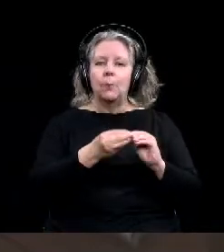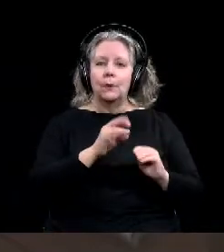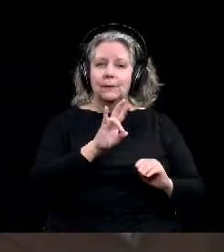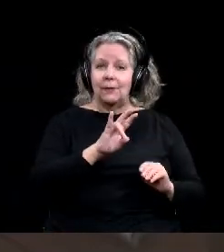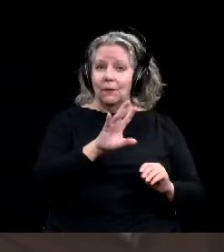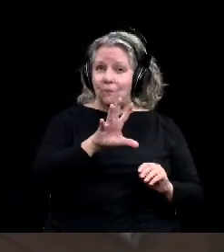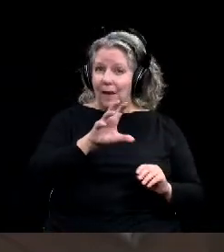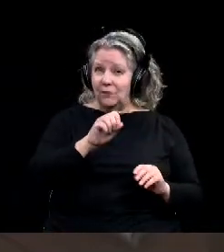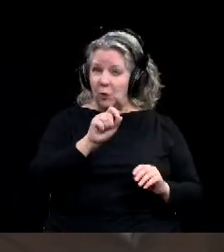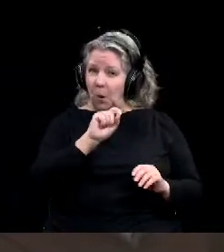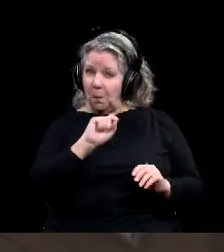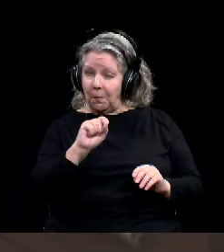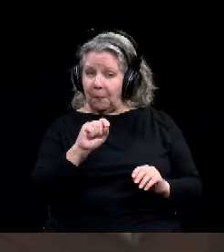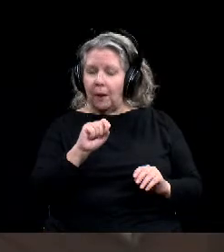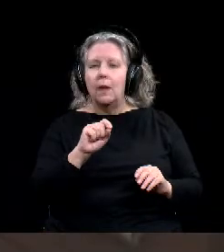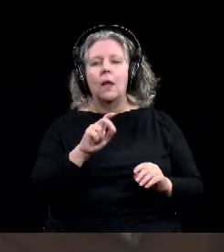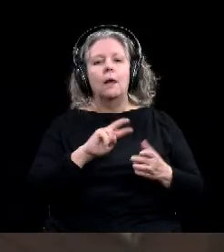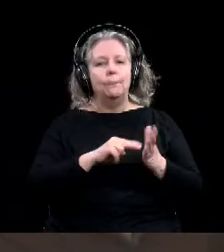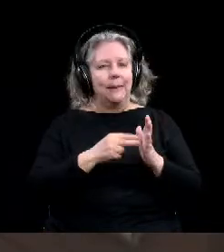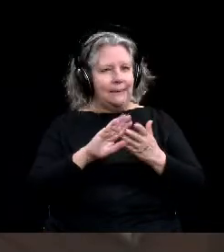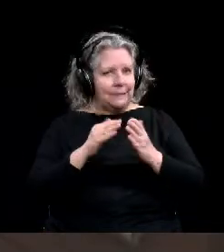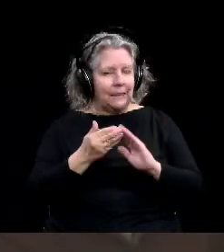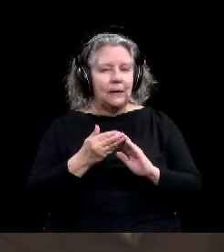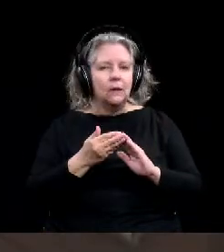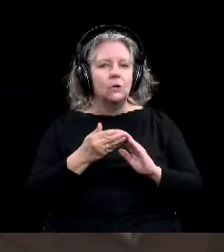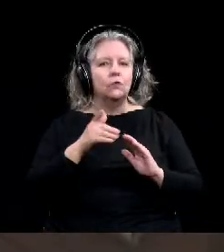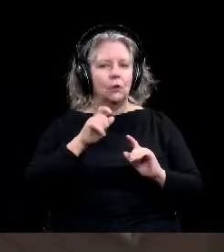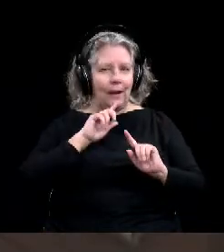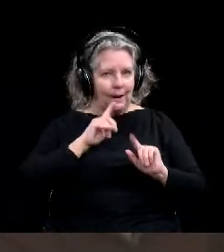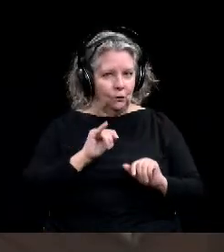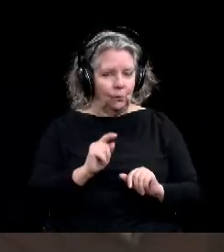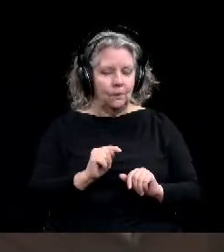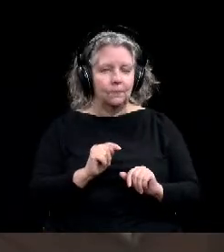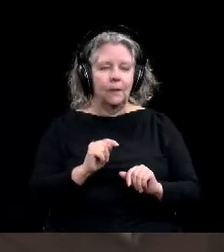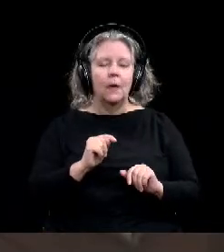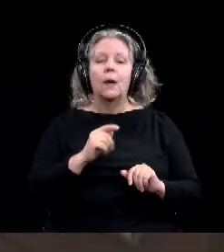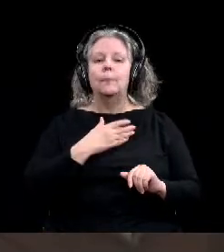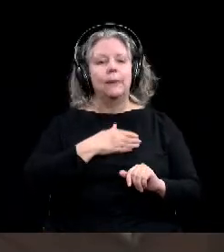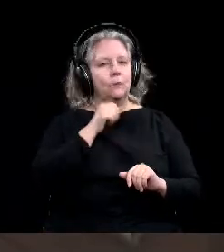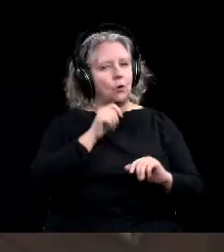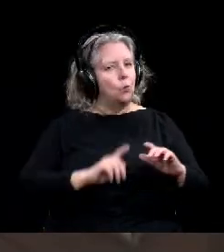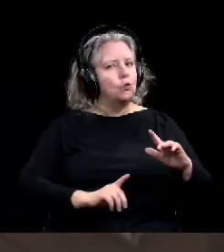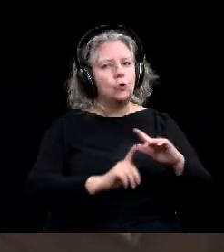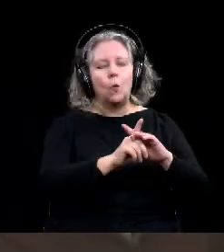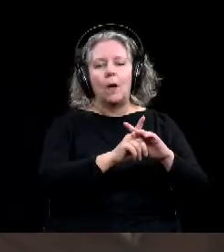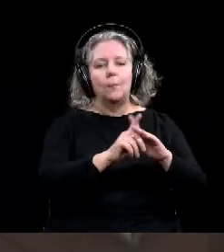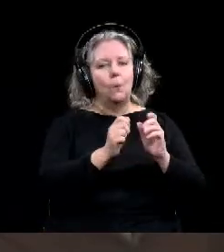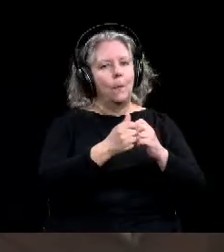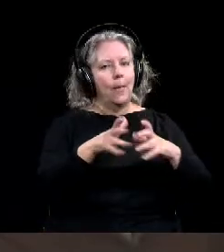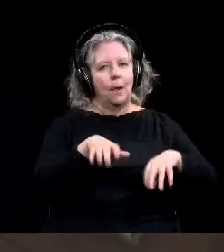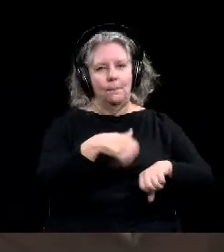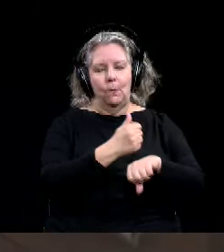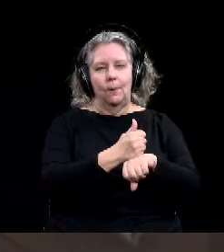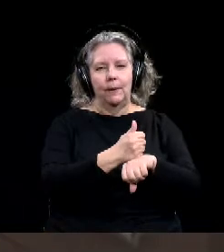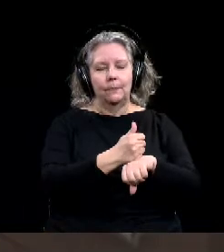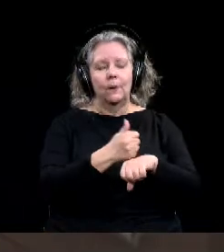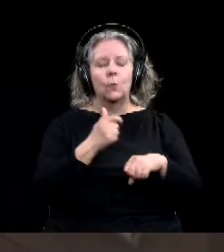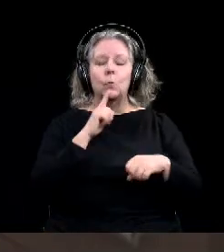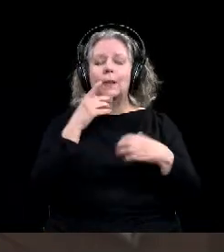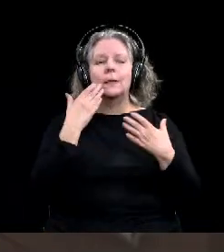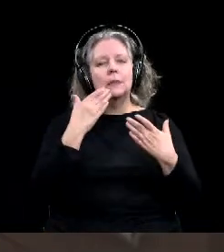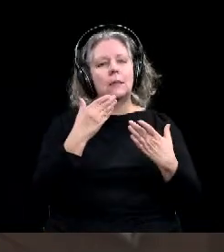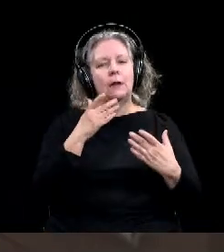stadium unless you have an appointment. A big thank you to Baylor University for partnering with us to help host this drive-through clinic